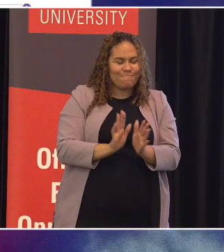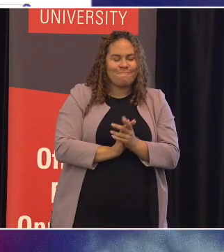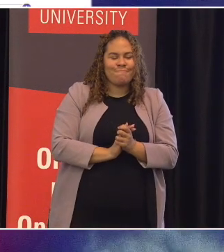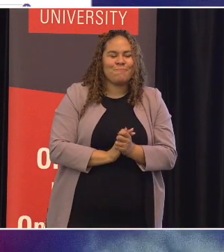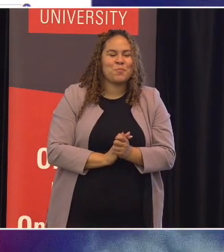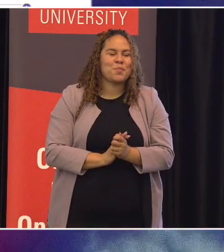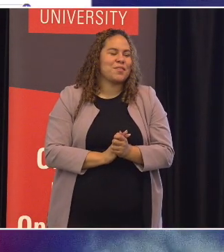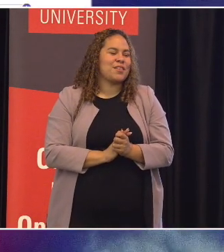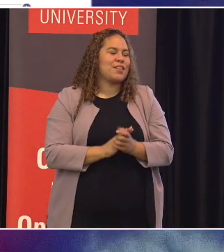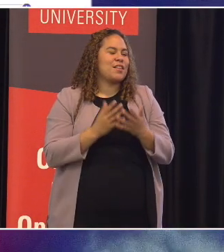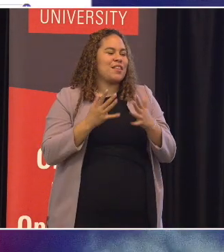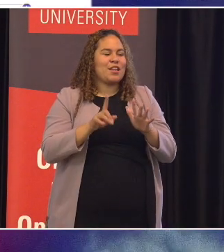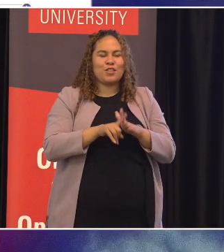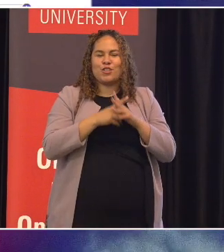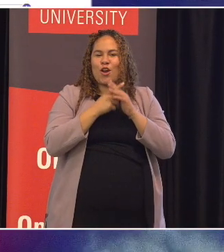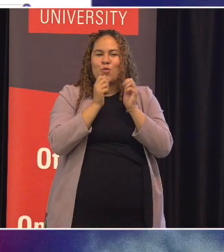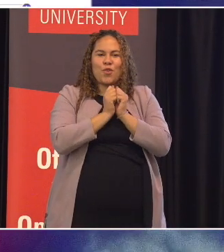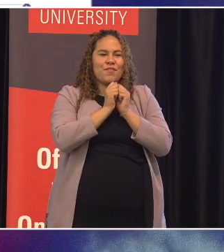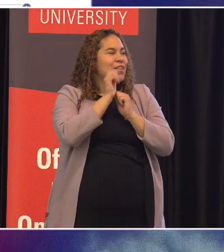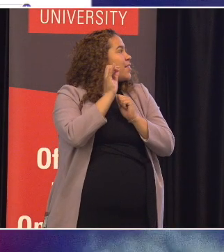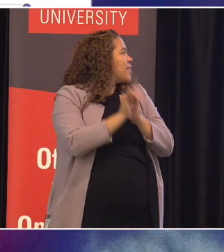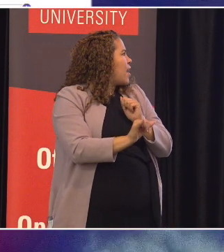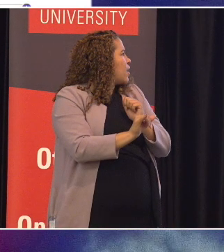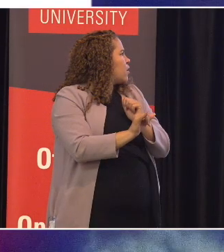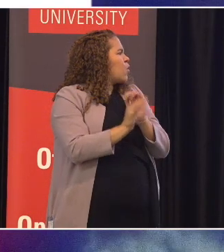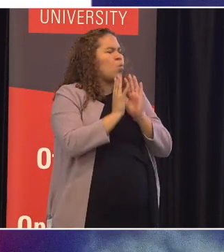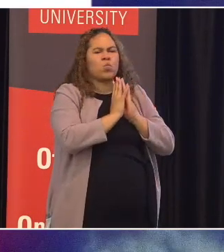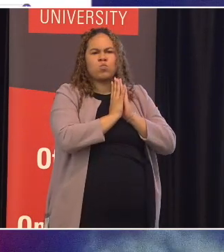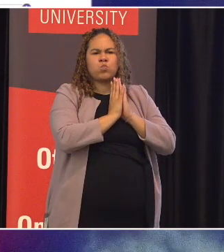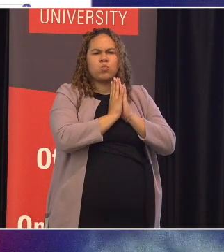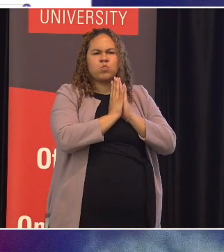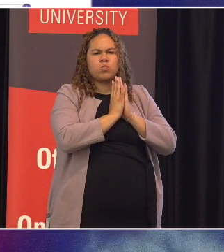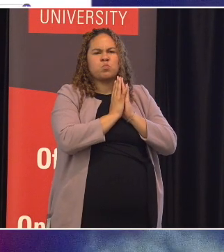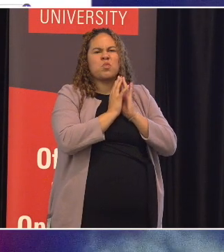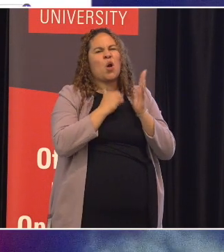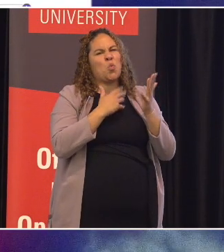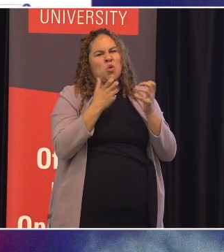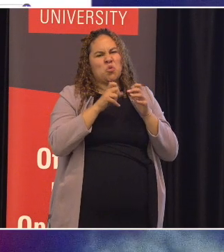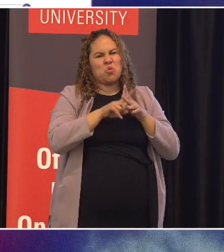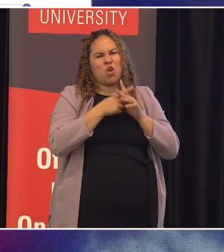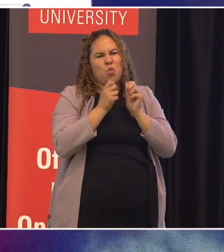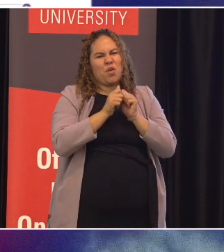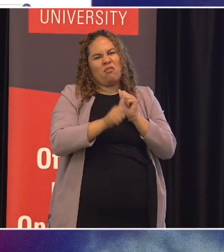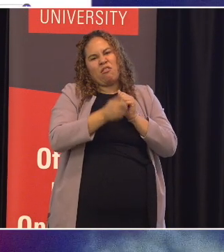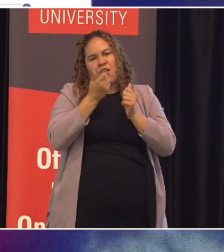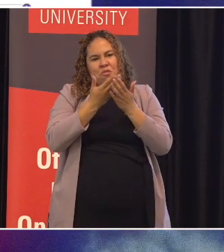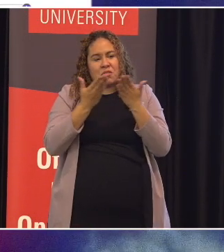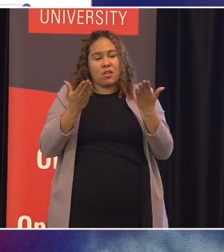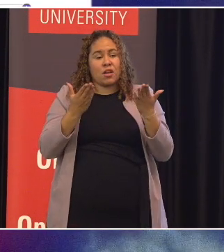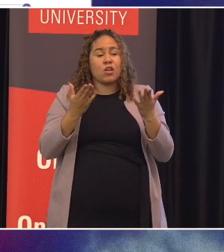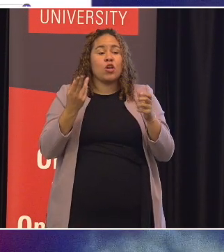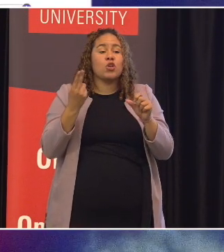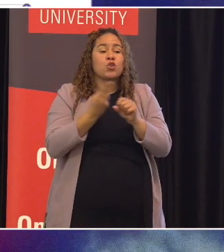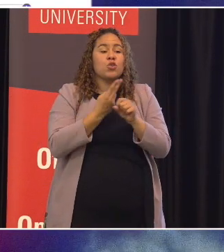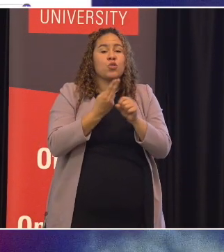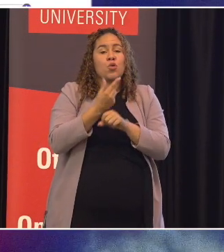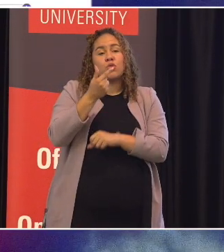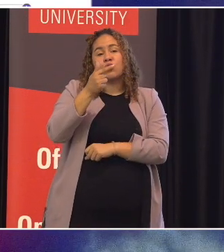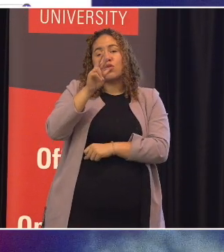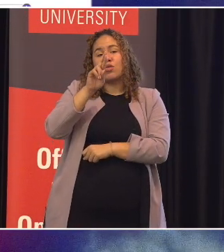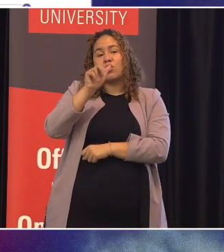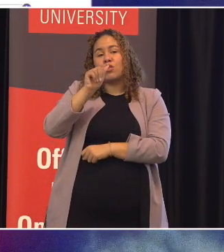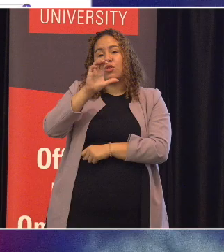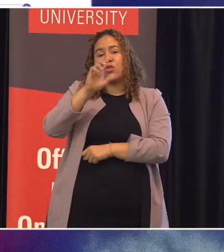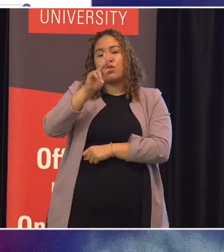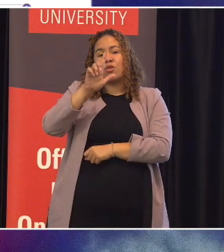let's start with that. Oh, actually, I want to start with something else. I want you to use your Grackle checker